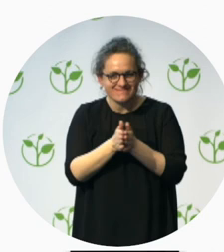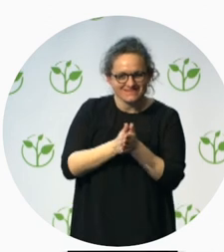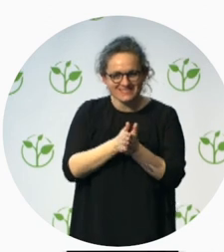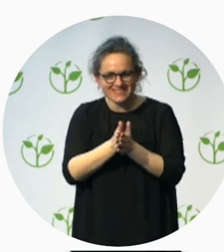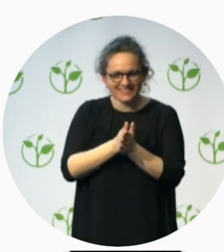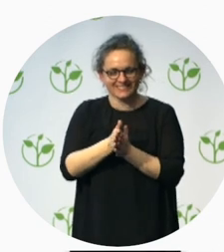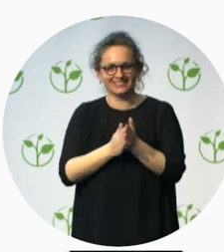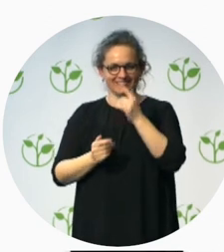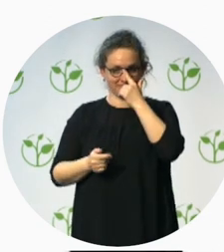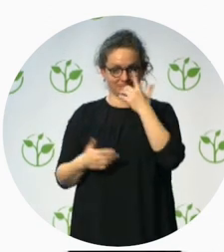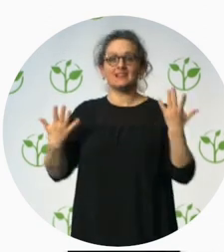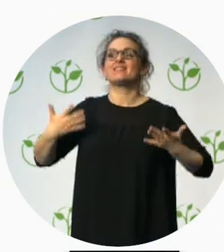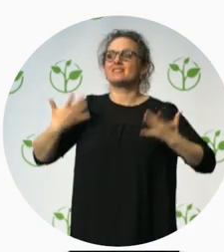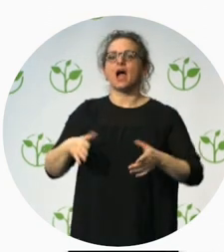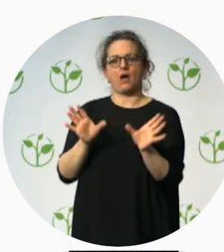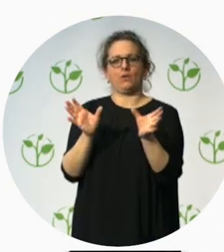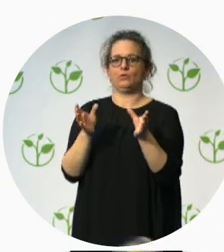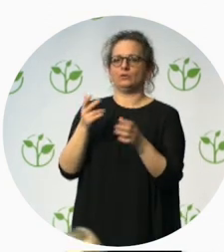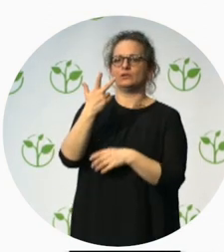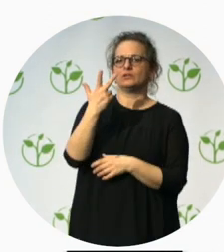guys get tweeting, let's get moving.